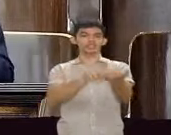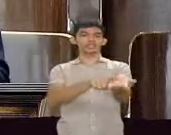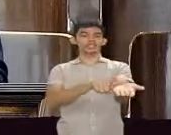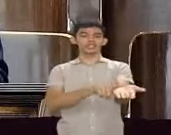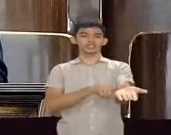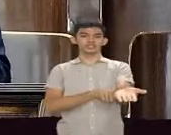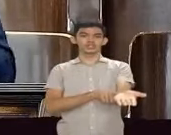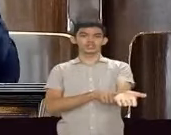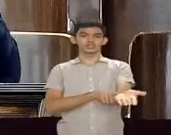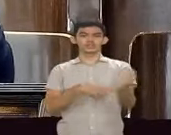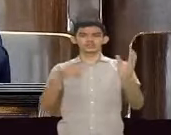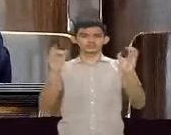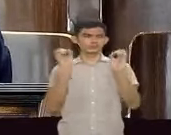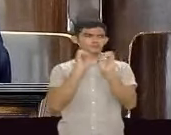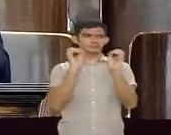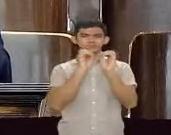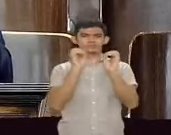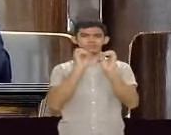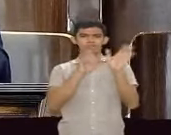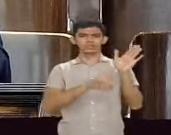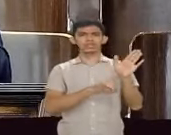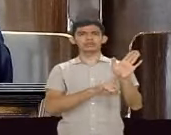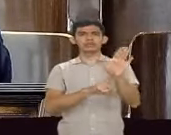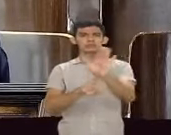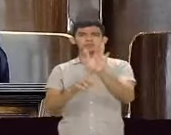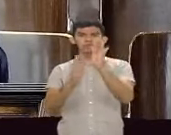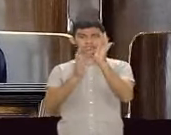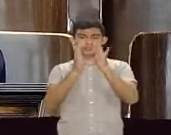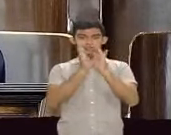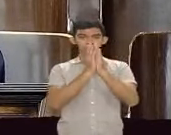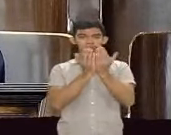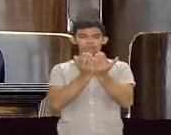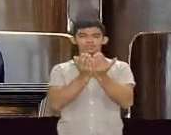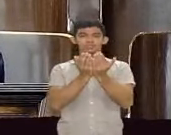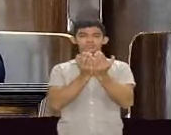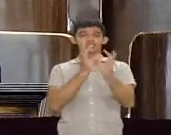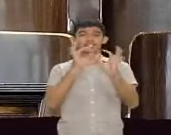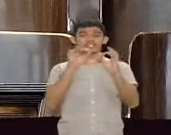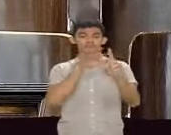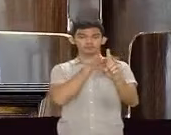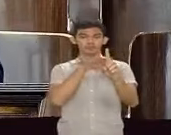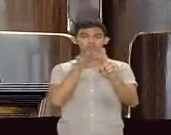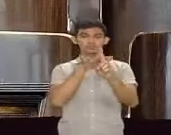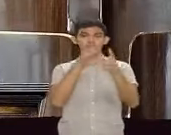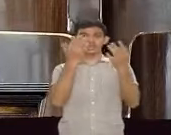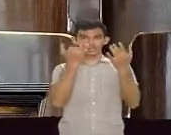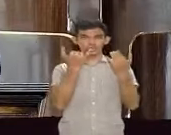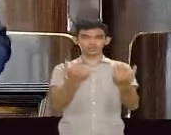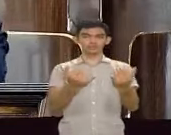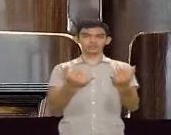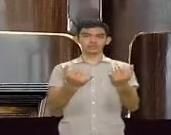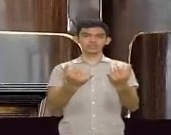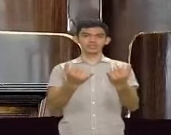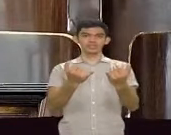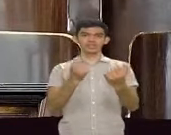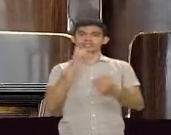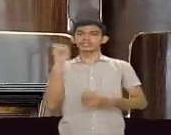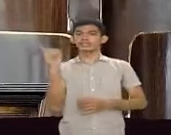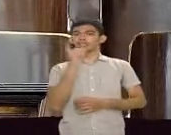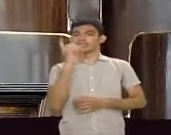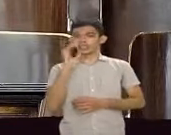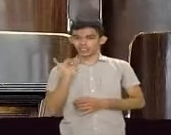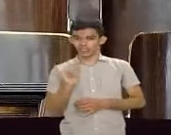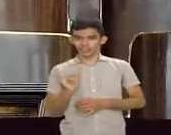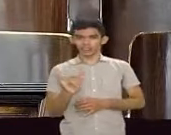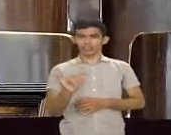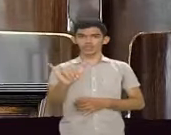ana. Wala kay na gi-emphasize sa Bible, if you notice. Pero kanikaron, the eternal